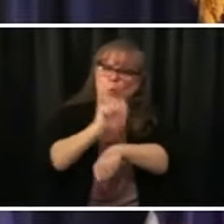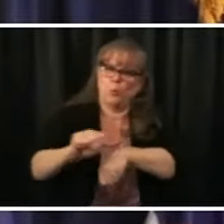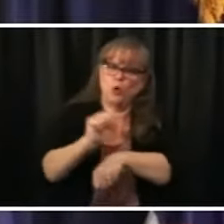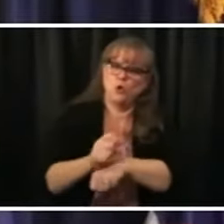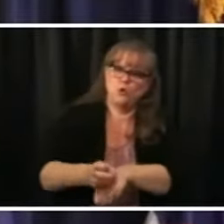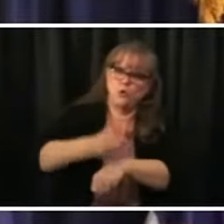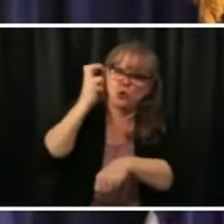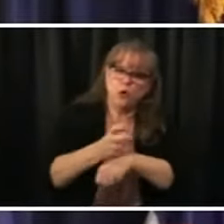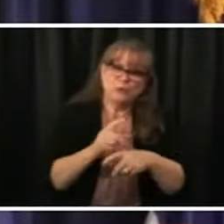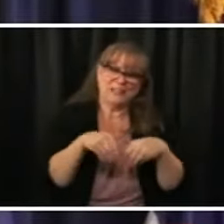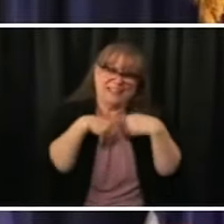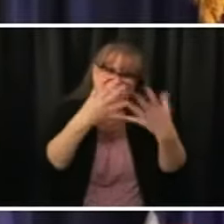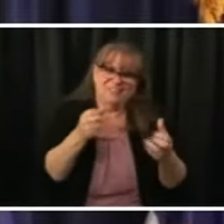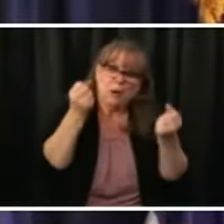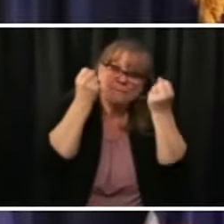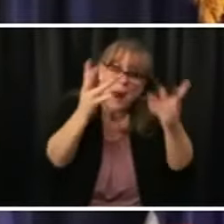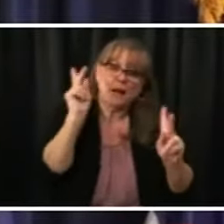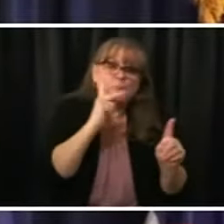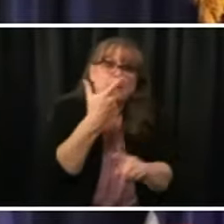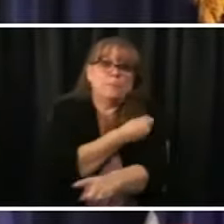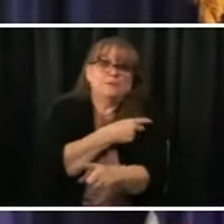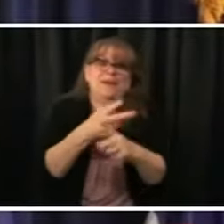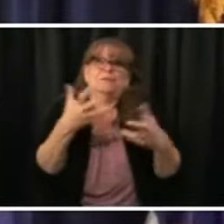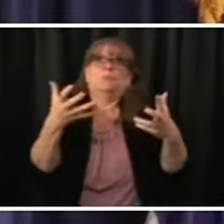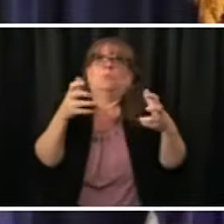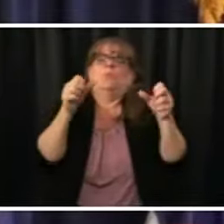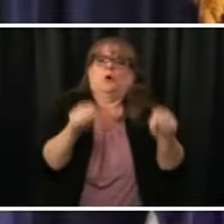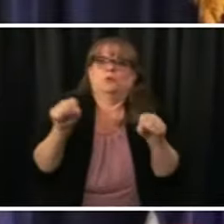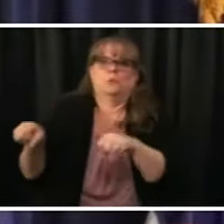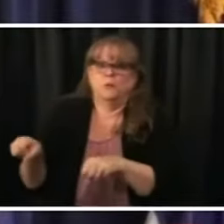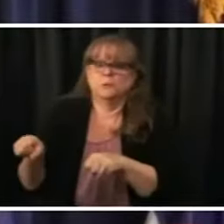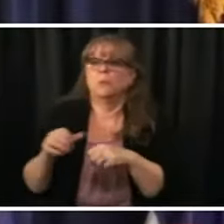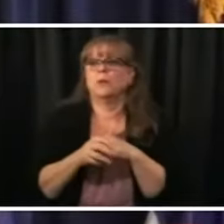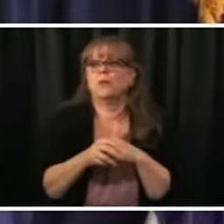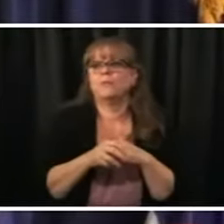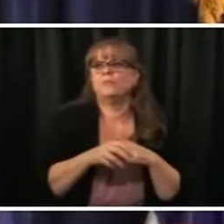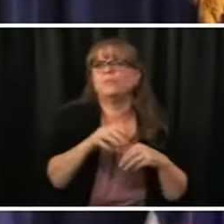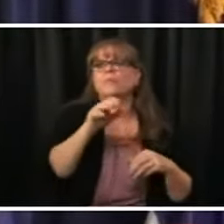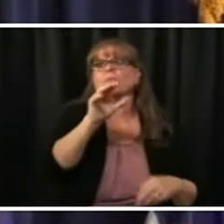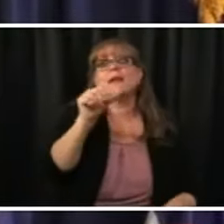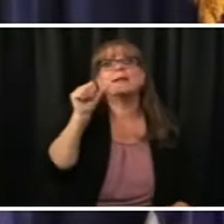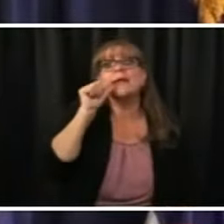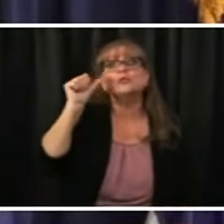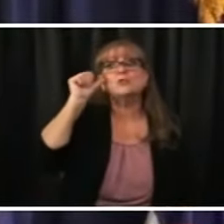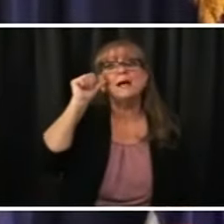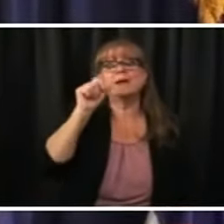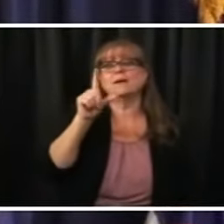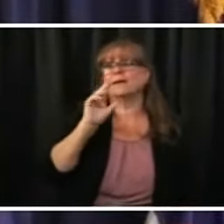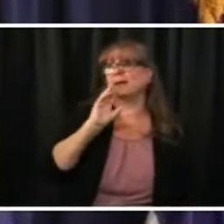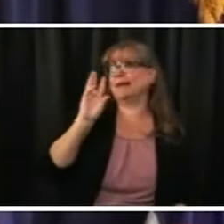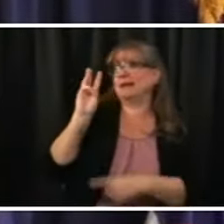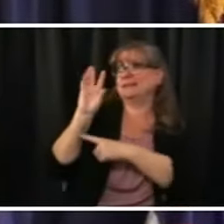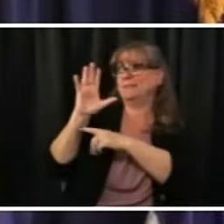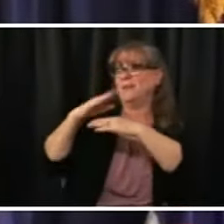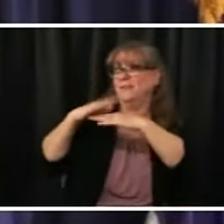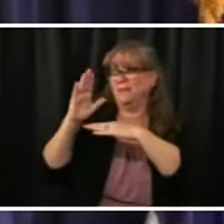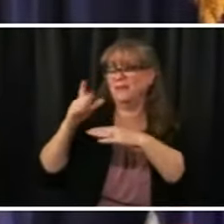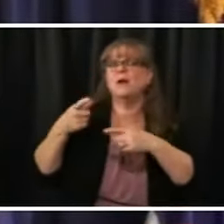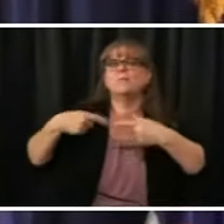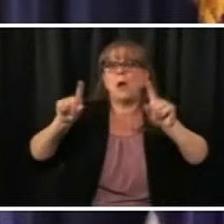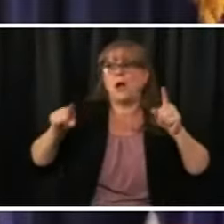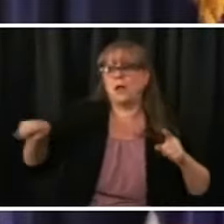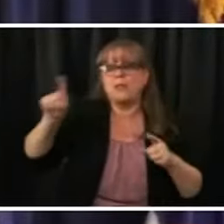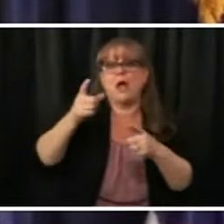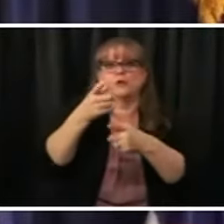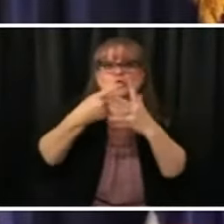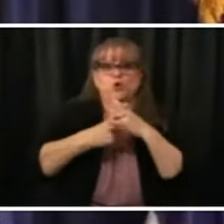Yesterday was the first day that Coloradans 65 and older, 65 to 69, were able to receive the vaccine. Most of the doses are still going to 70 and up, but